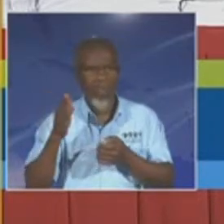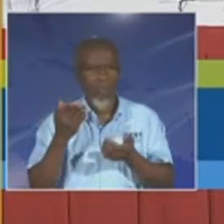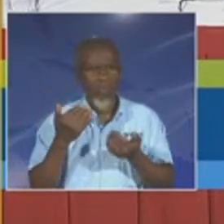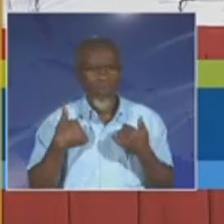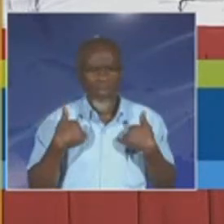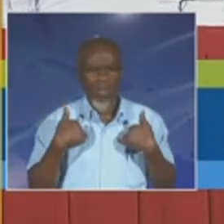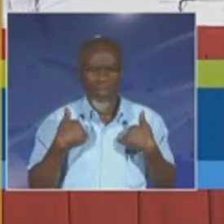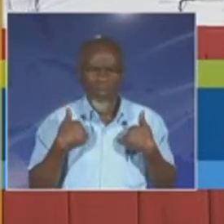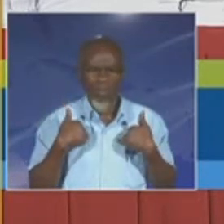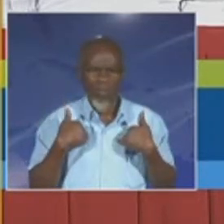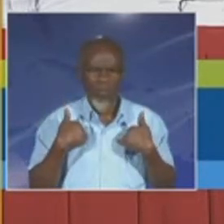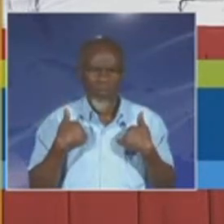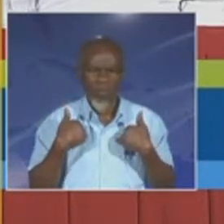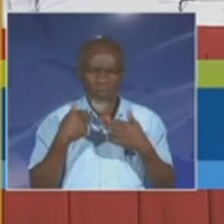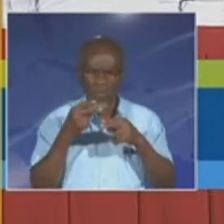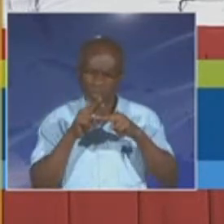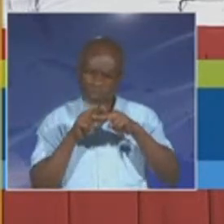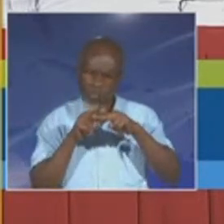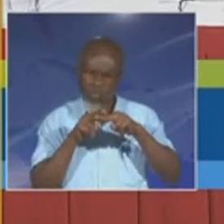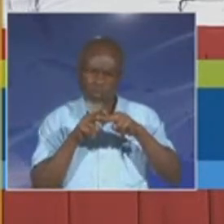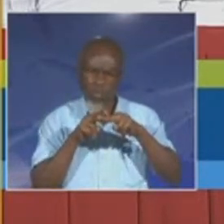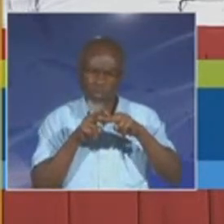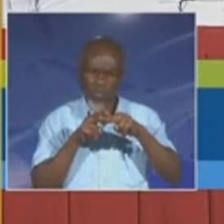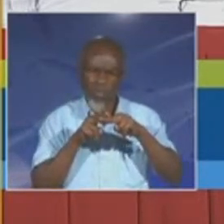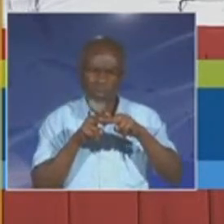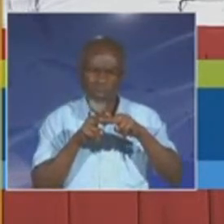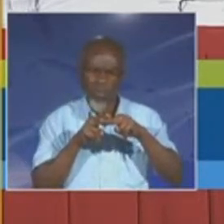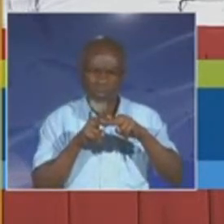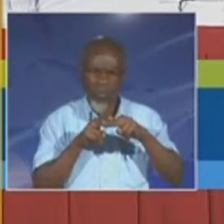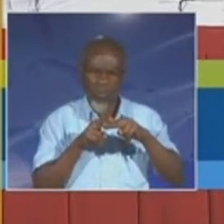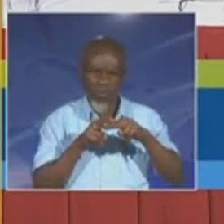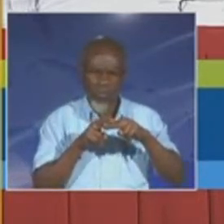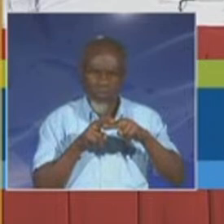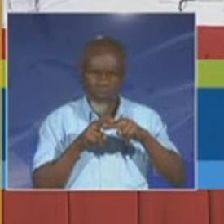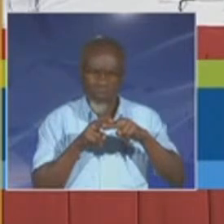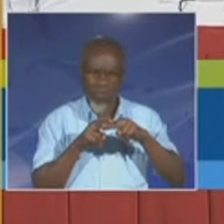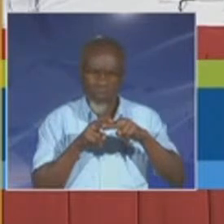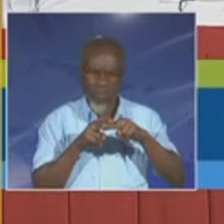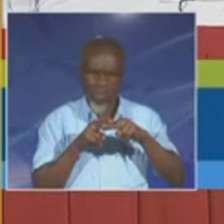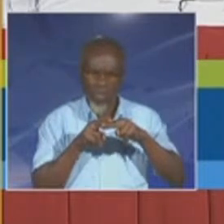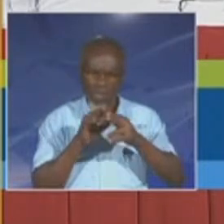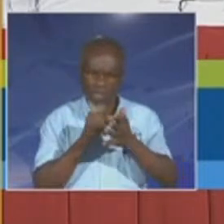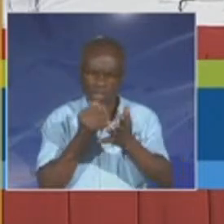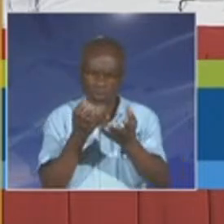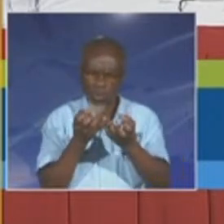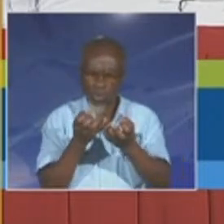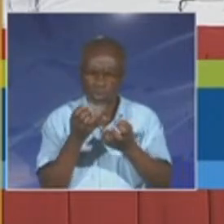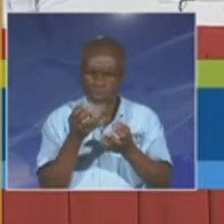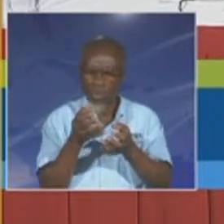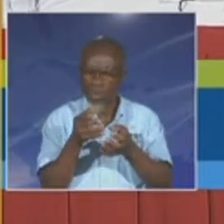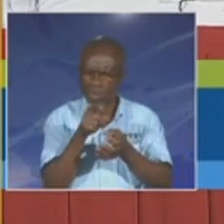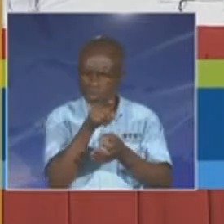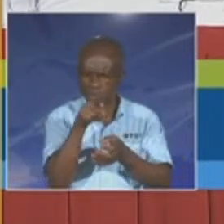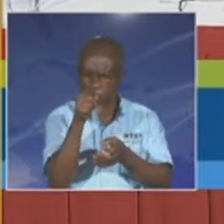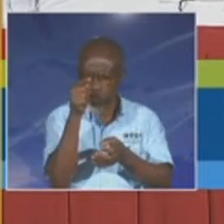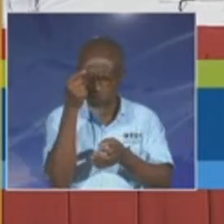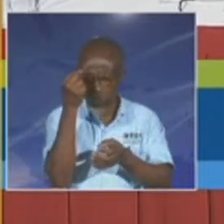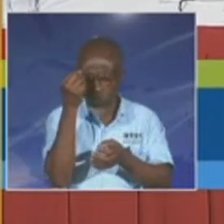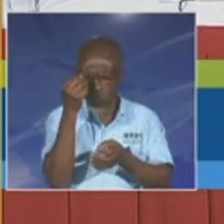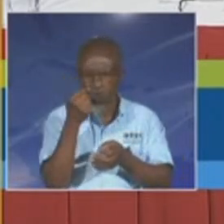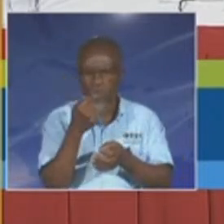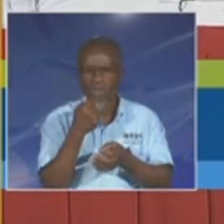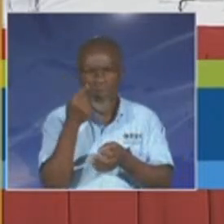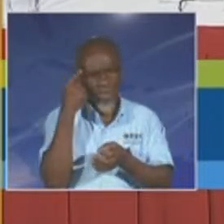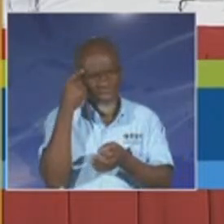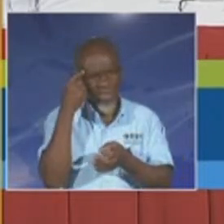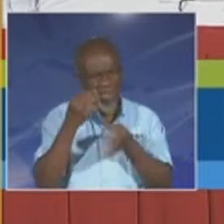online about its the good parts about it, but I just wanted to know Dr. Bernard's take on that. Thank